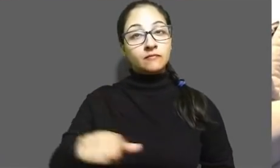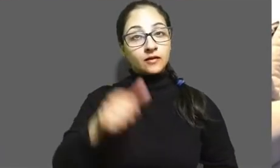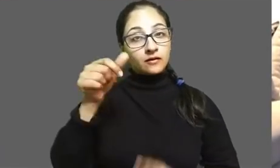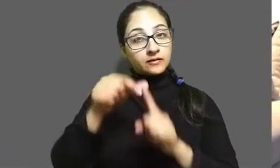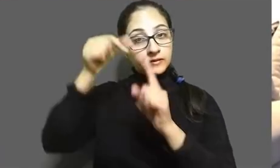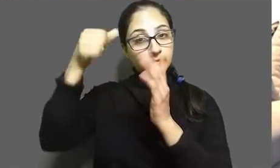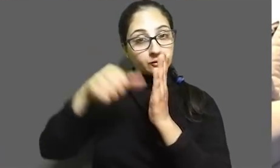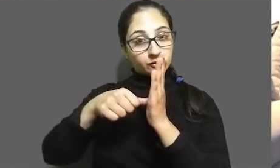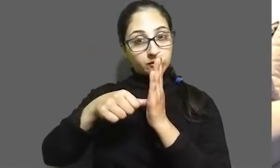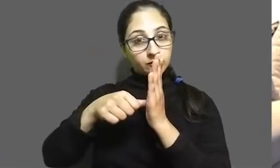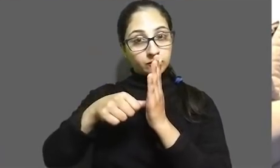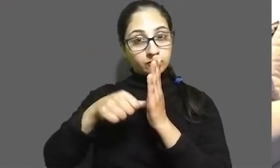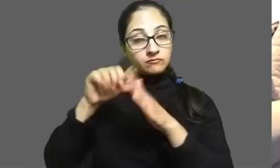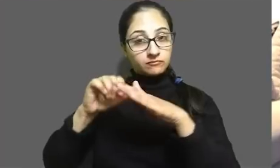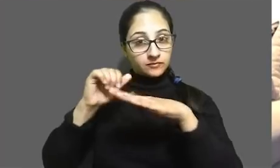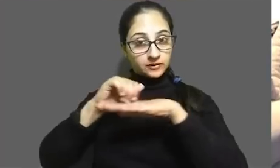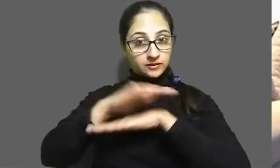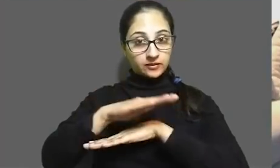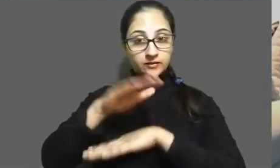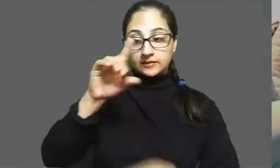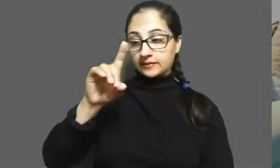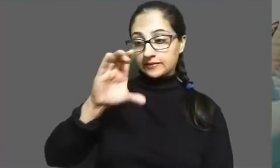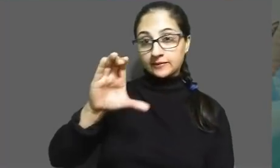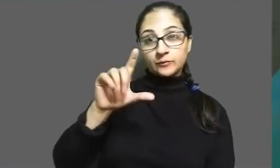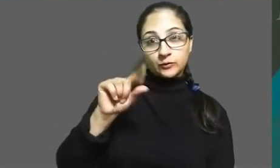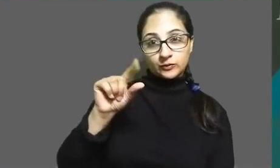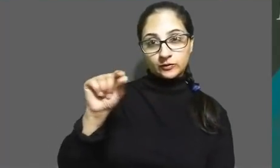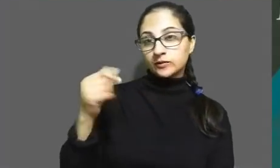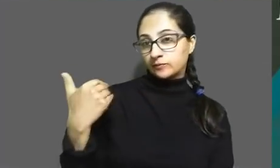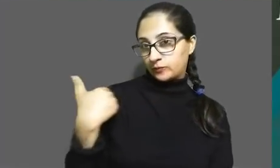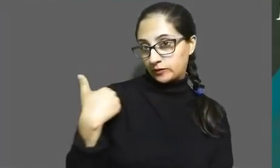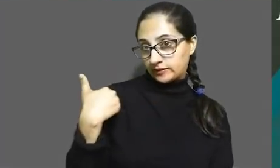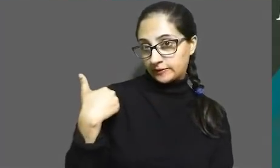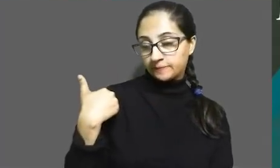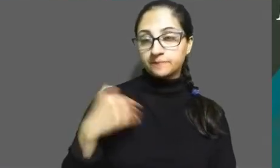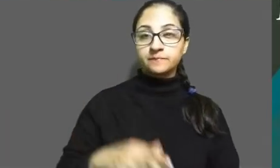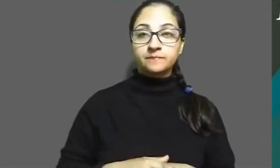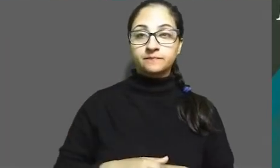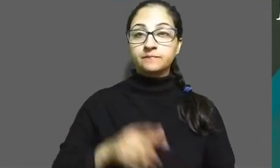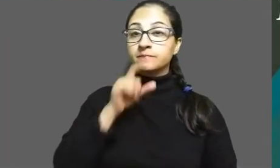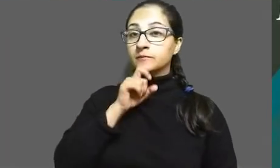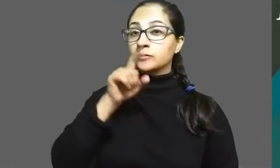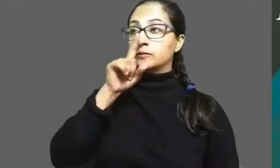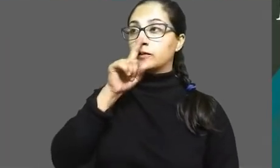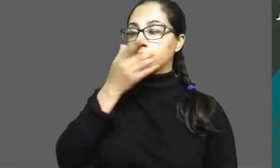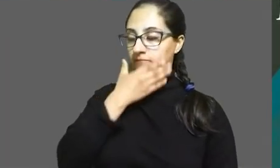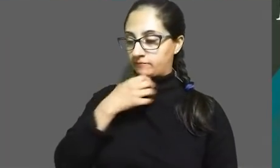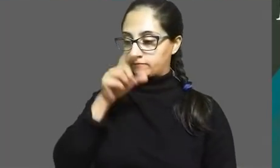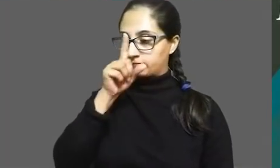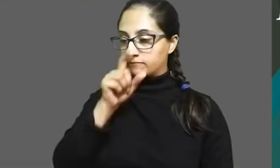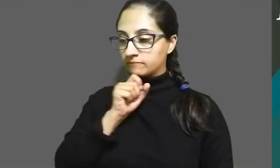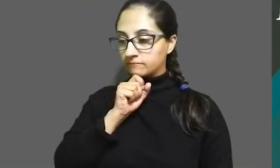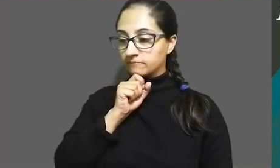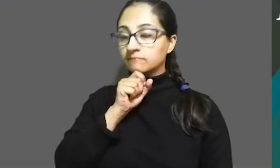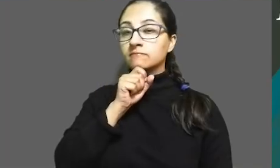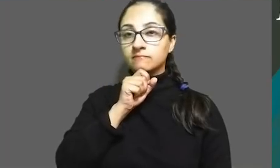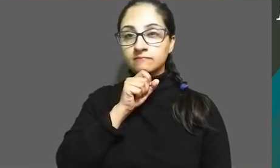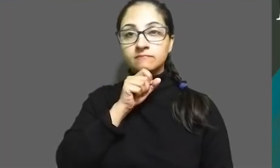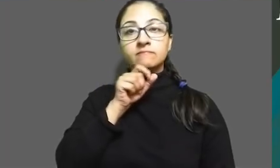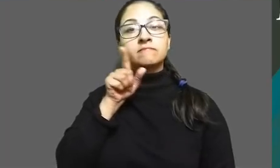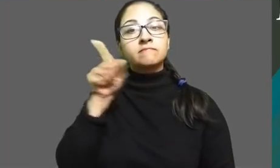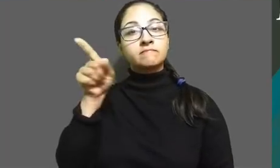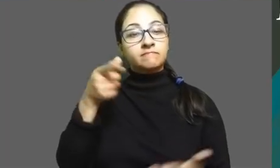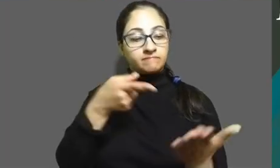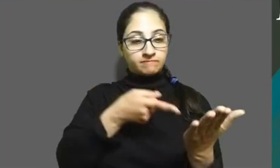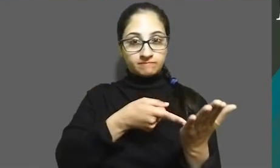that He will accept our prayers. Additionally, let us remind ourselves of Maulana Hazar